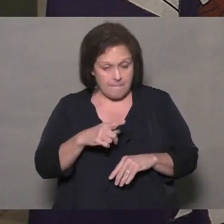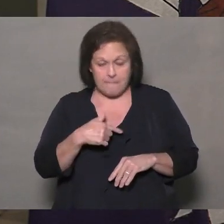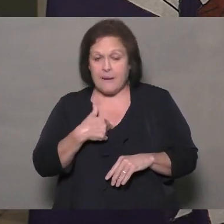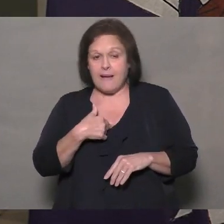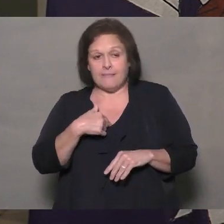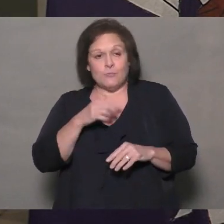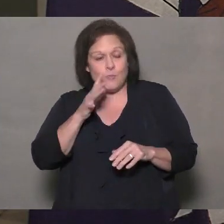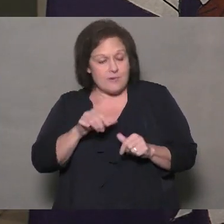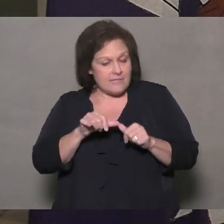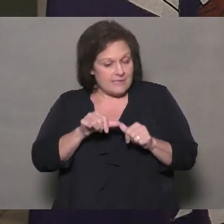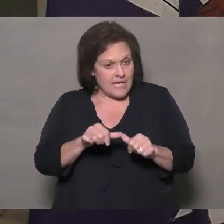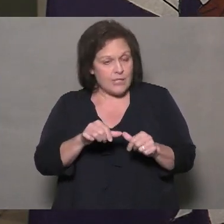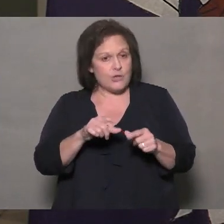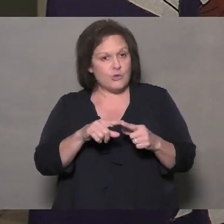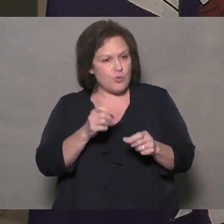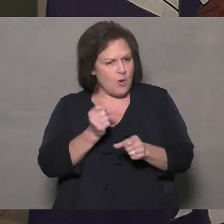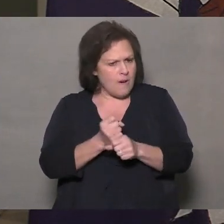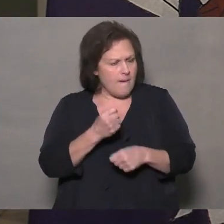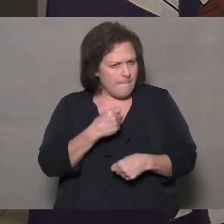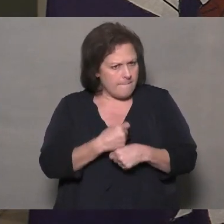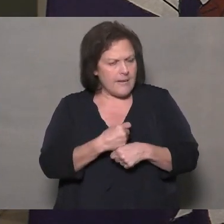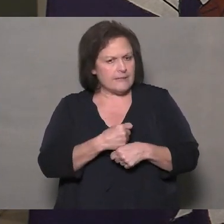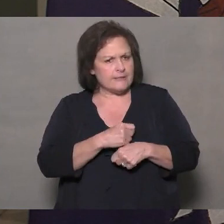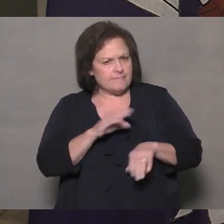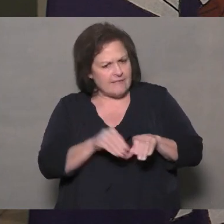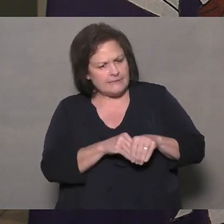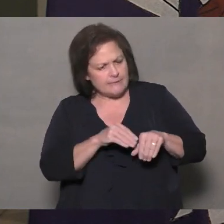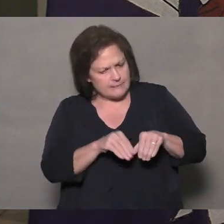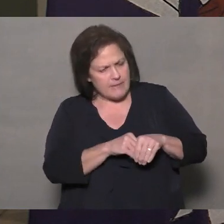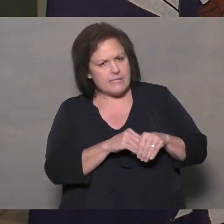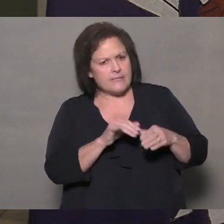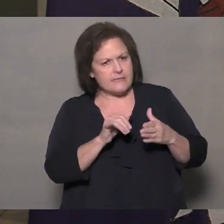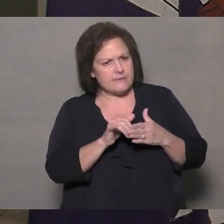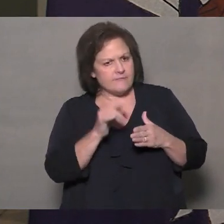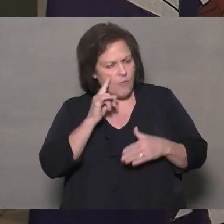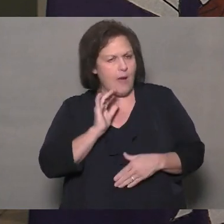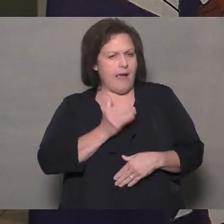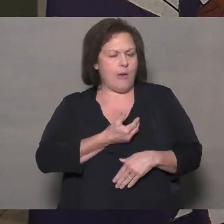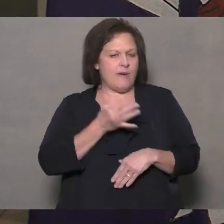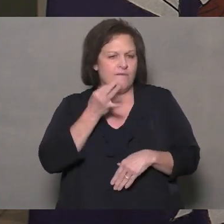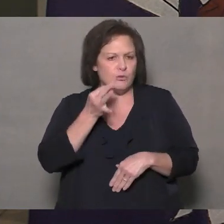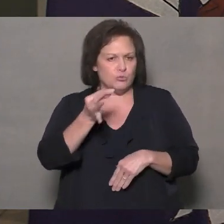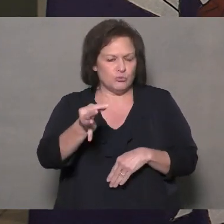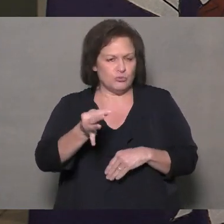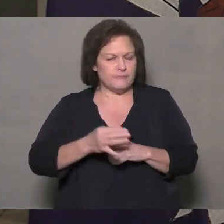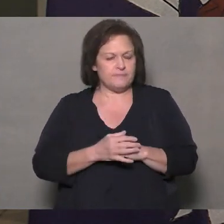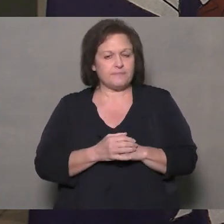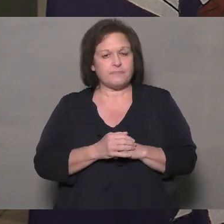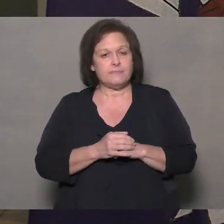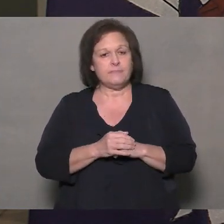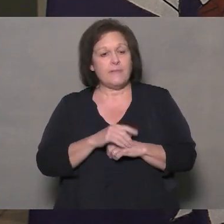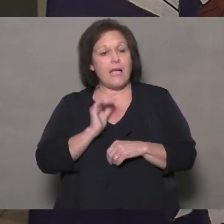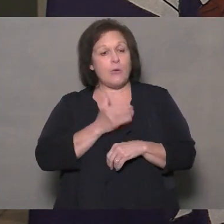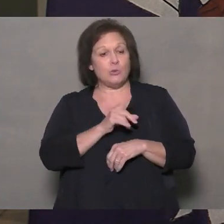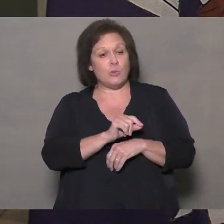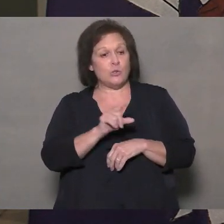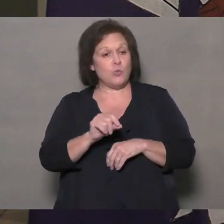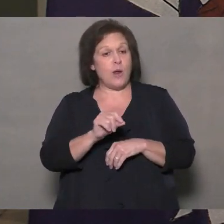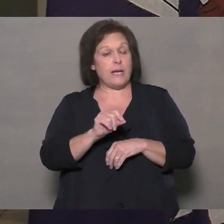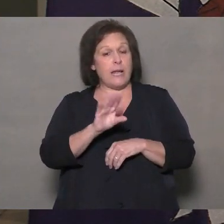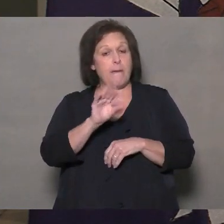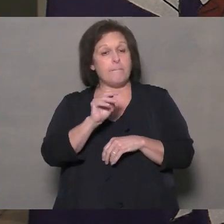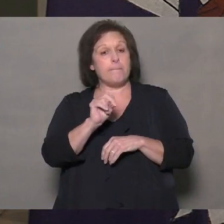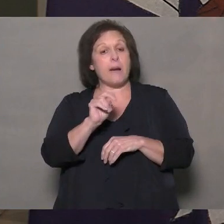will continue to make critical investments that shape our future. Our 2020 bond